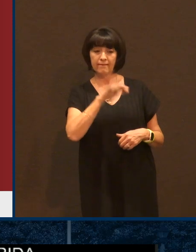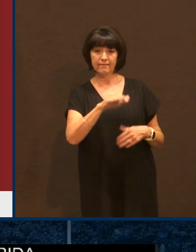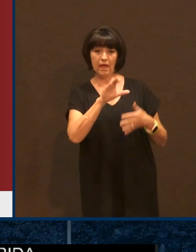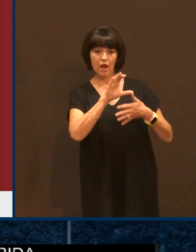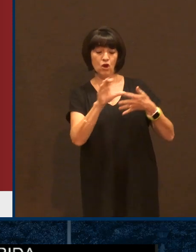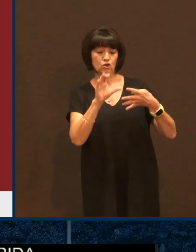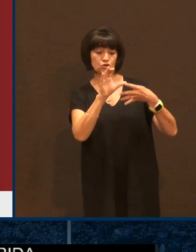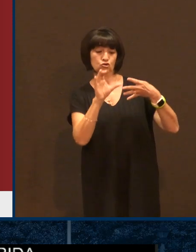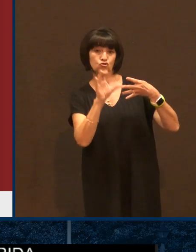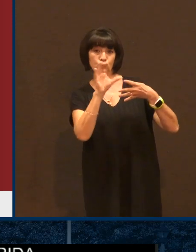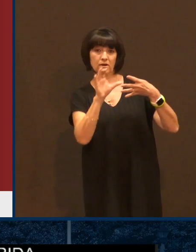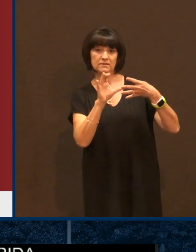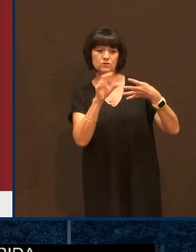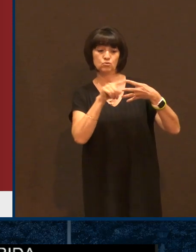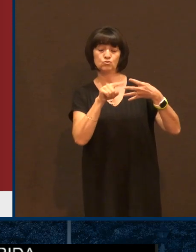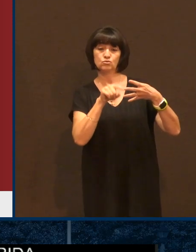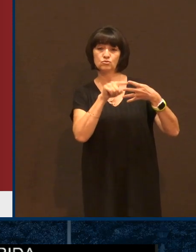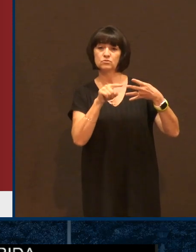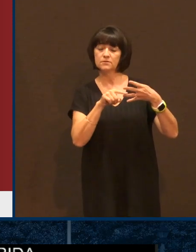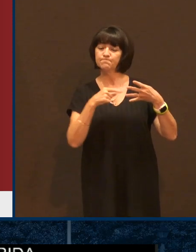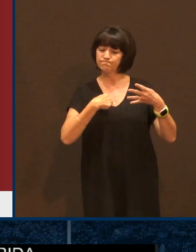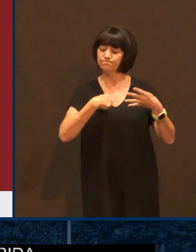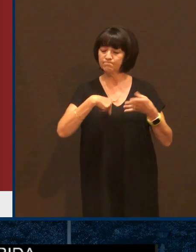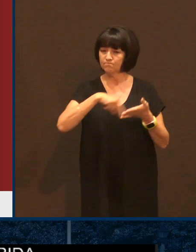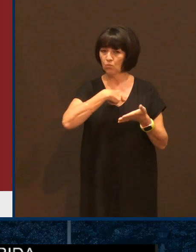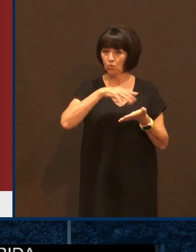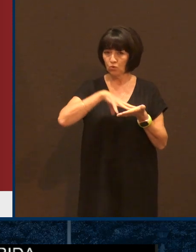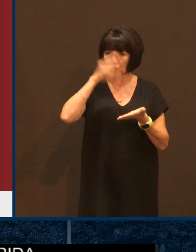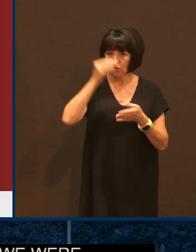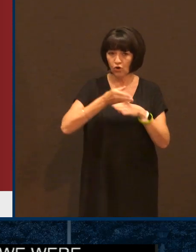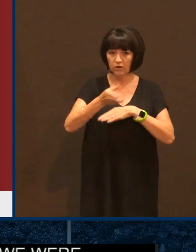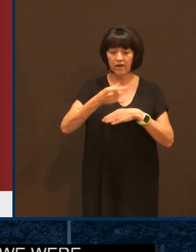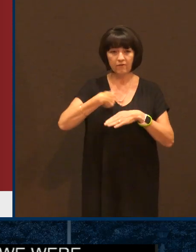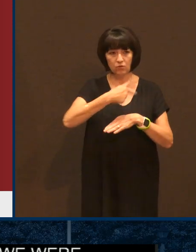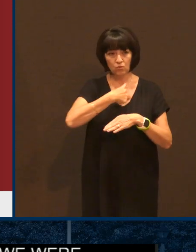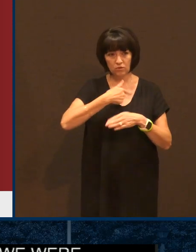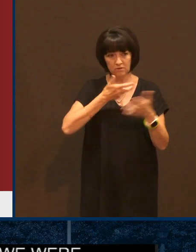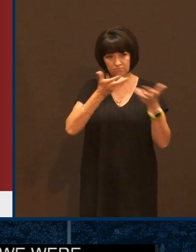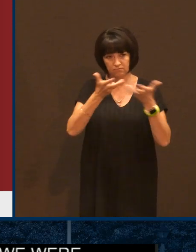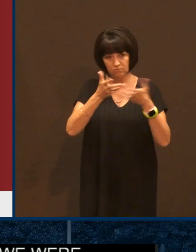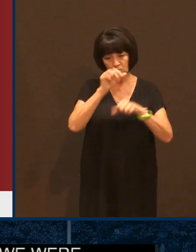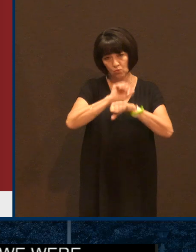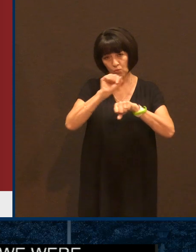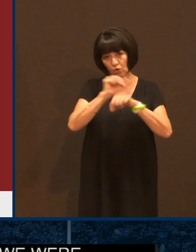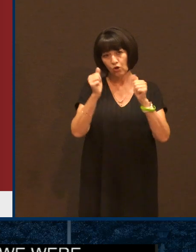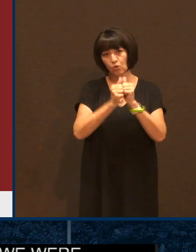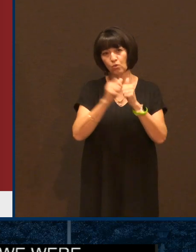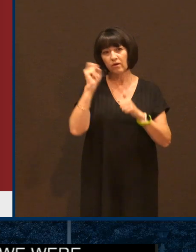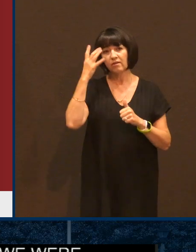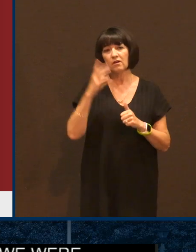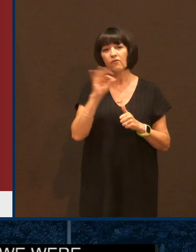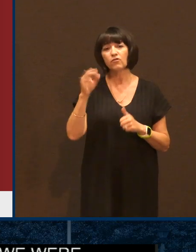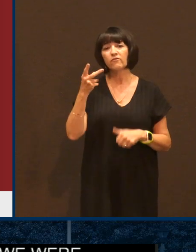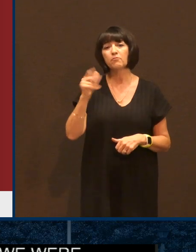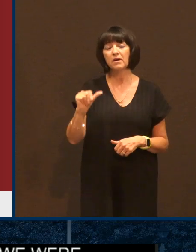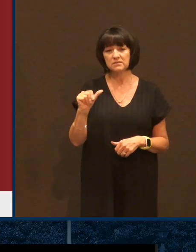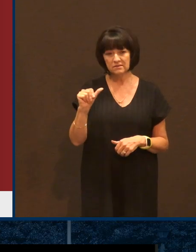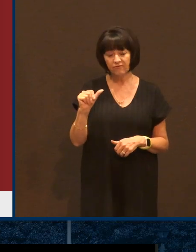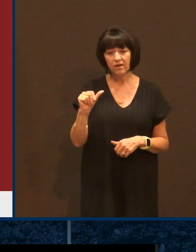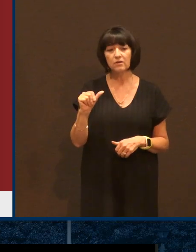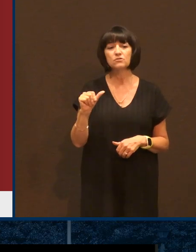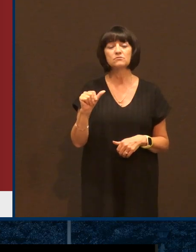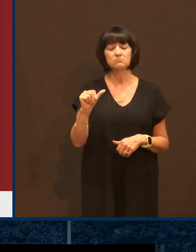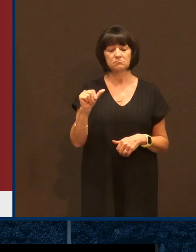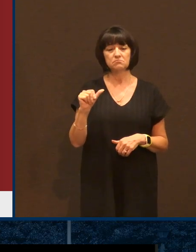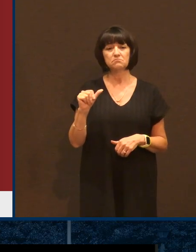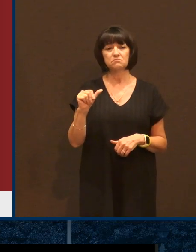Well, today we learned, after working with Governor Wolf in Pennsylvania, I talked to him the other day. We learned on